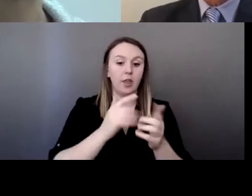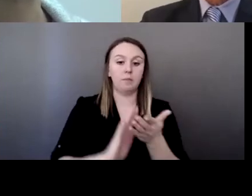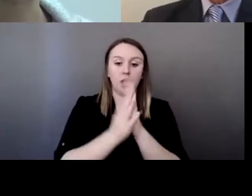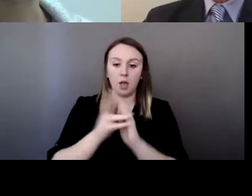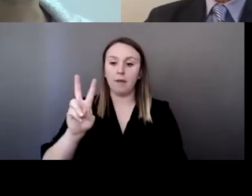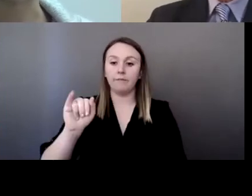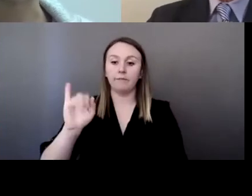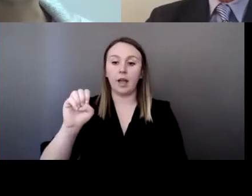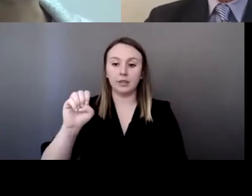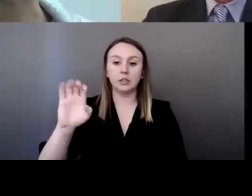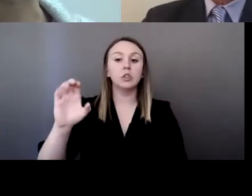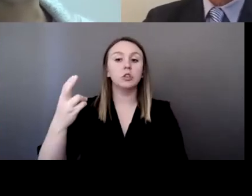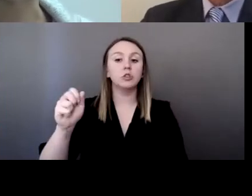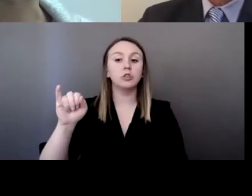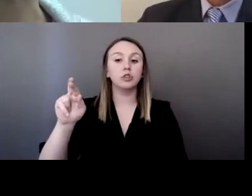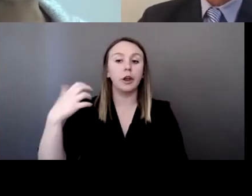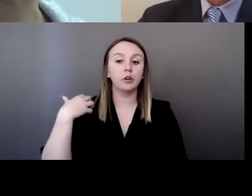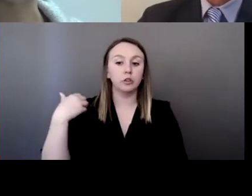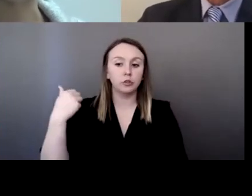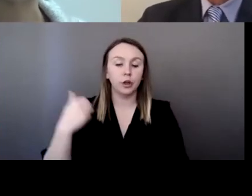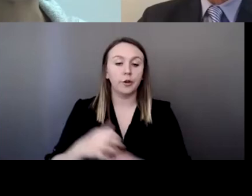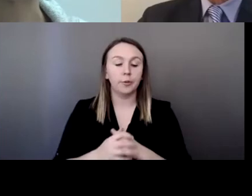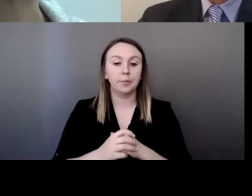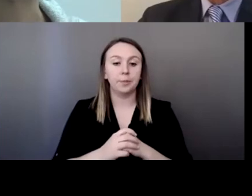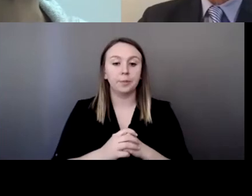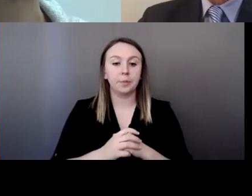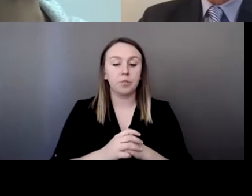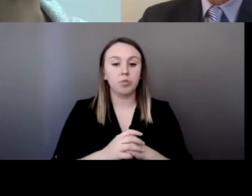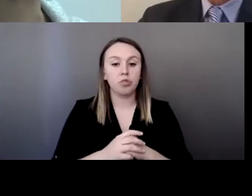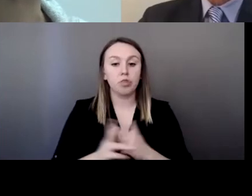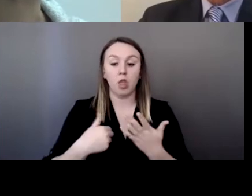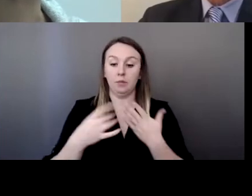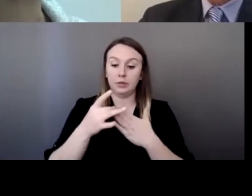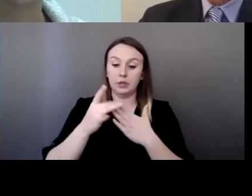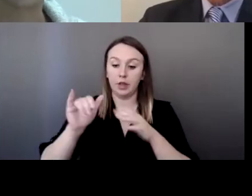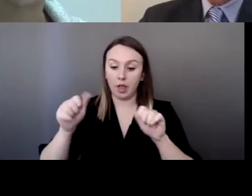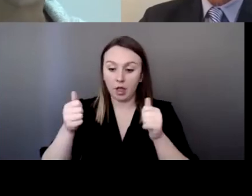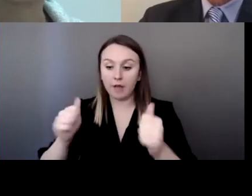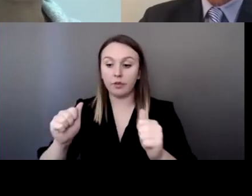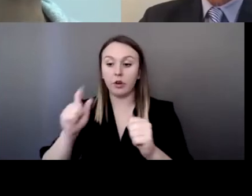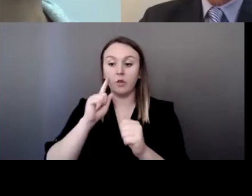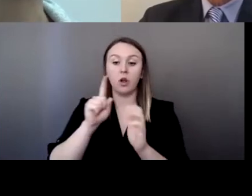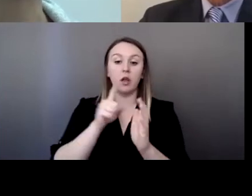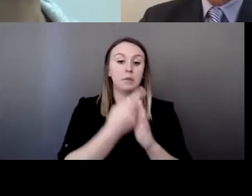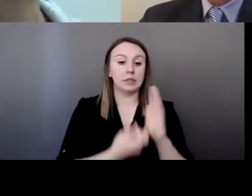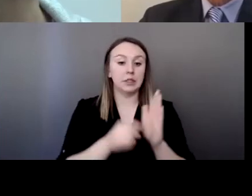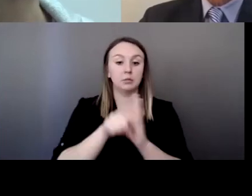and I've been leading the efforts for missing murdered Indigenous women and